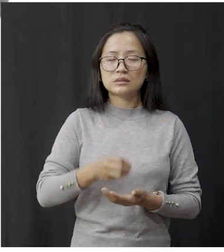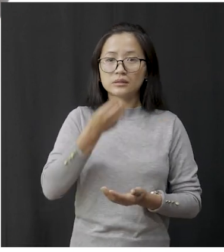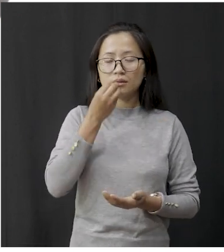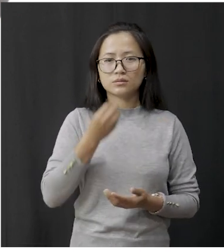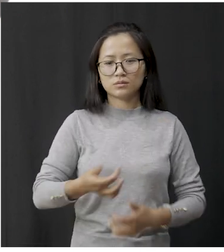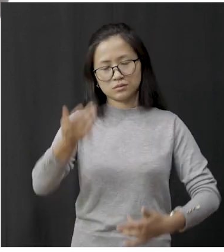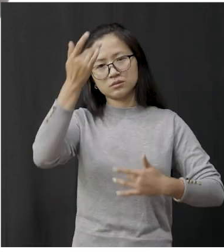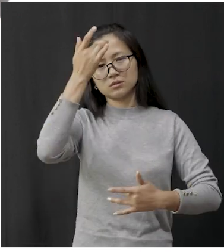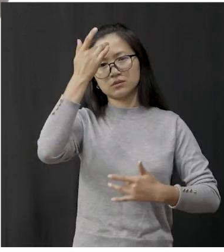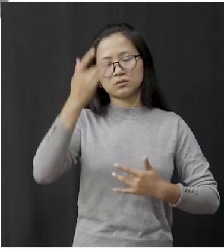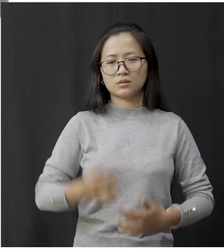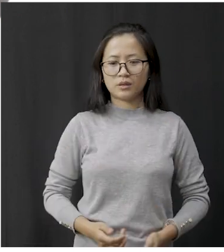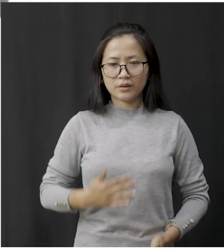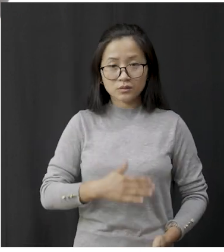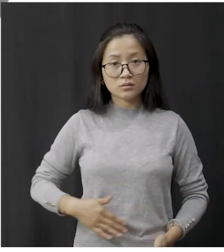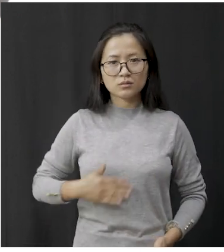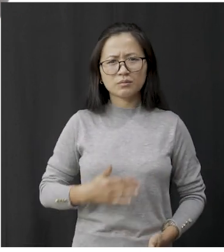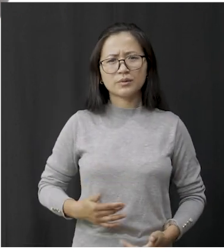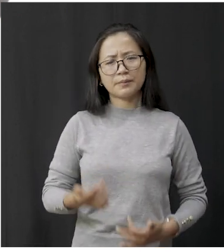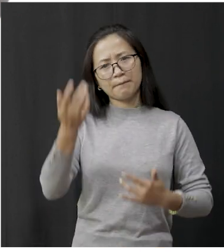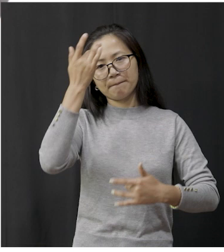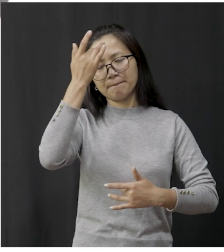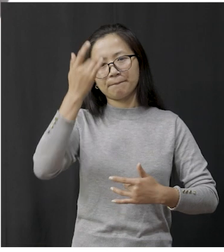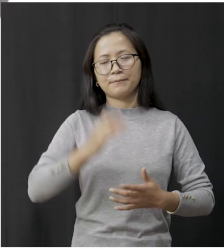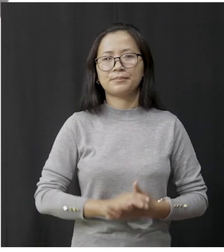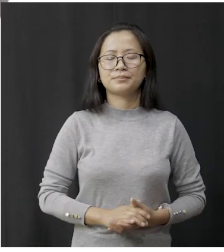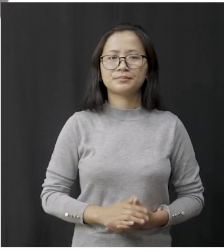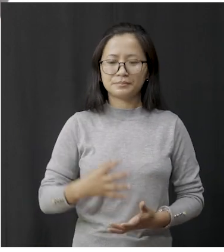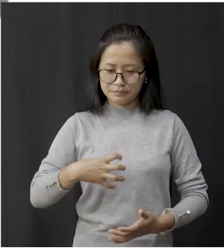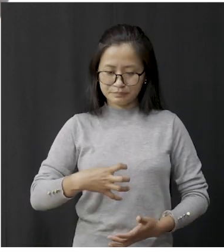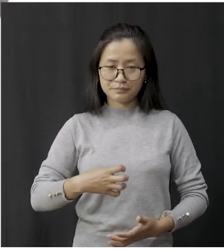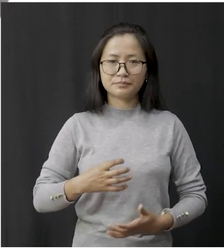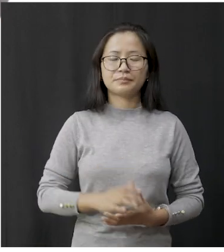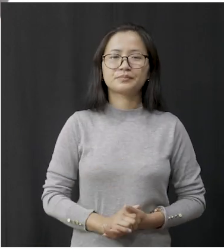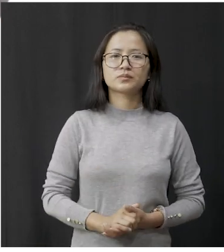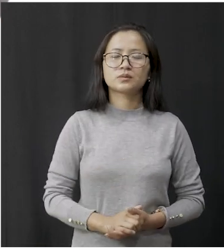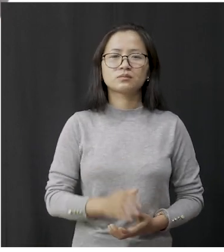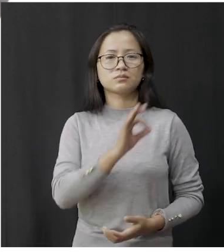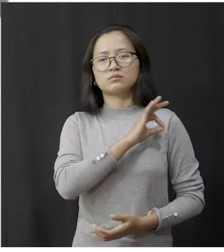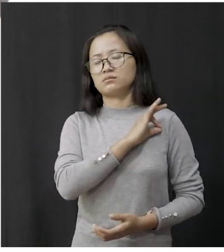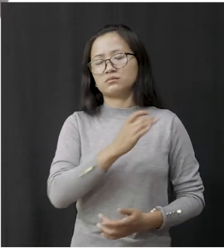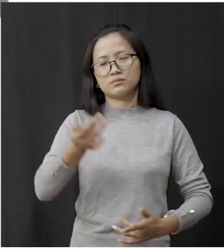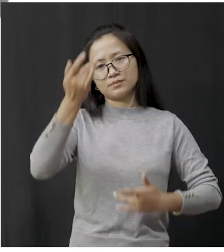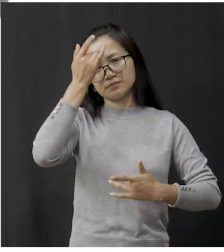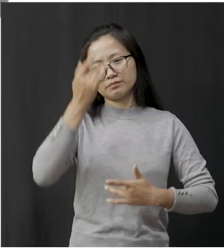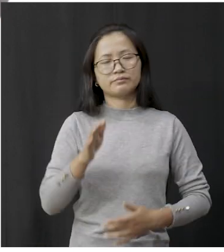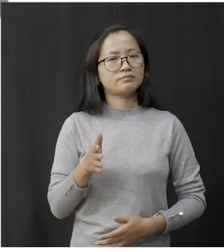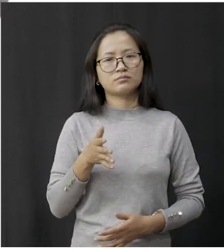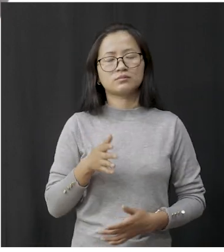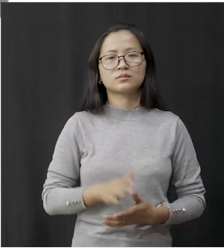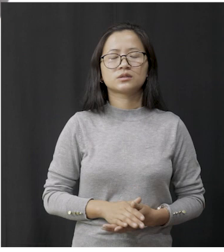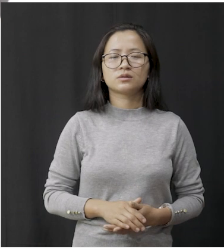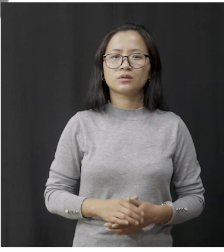We will get stomach ache. And we don't like to get sick because we will miss out